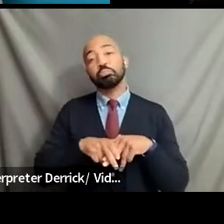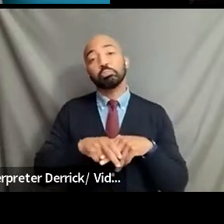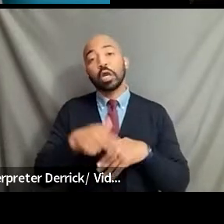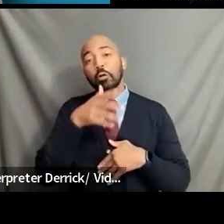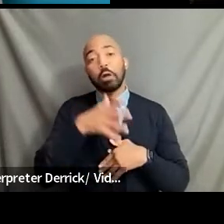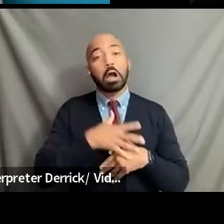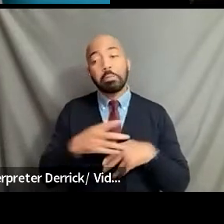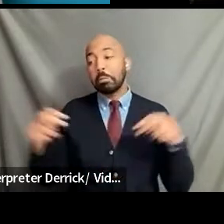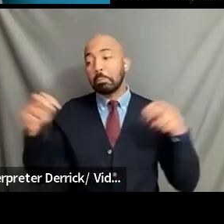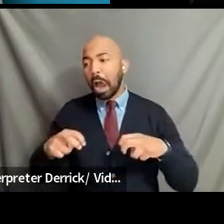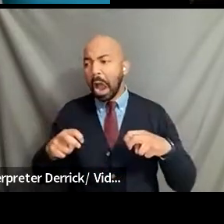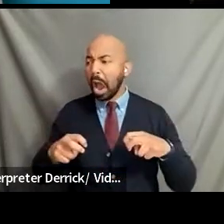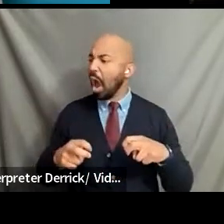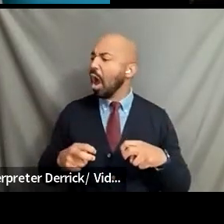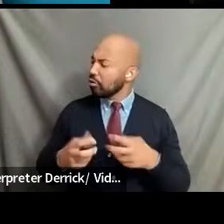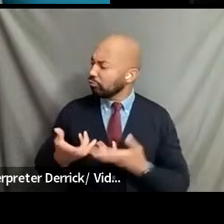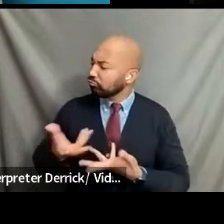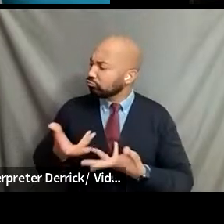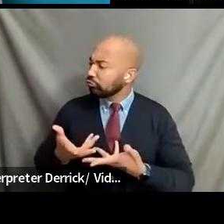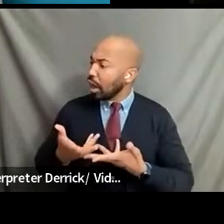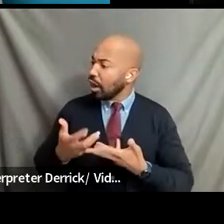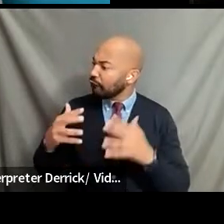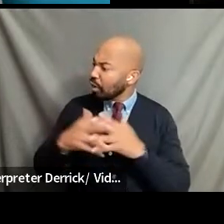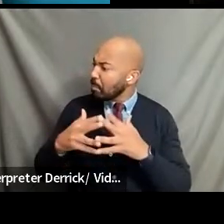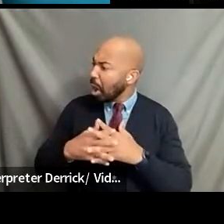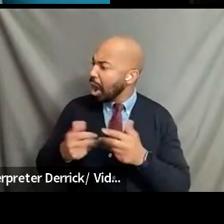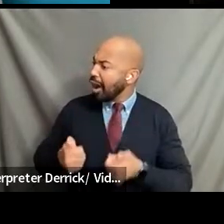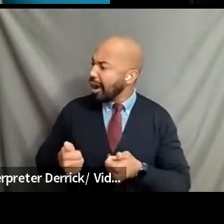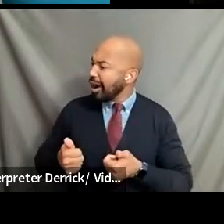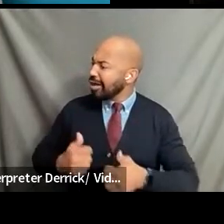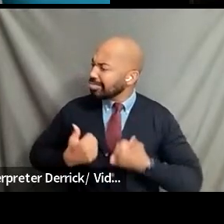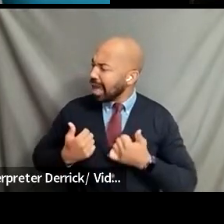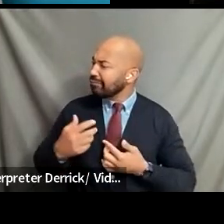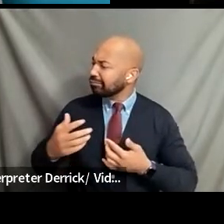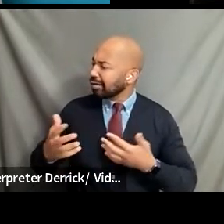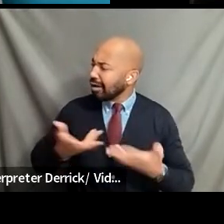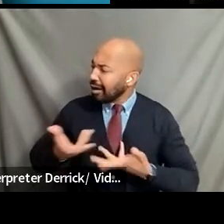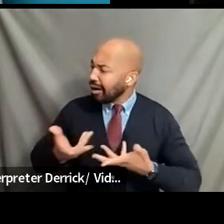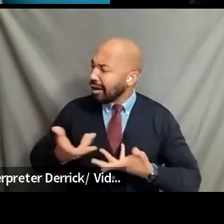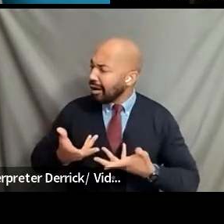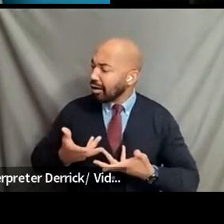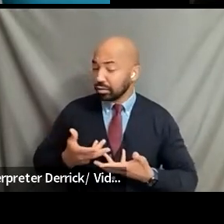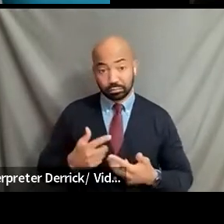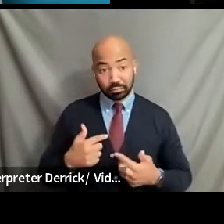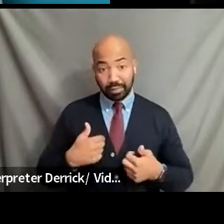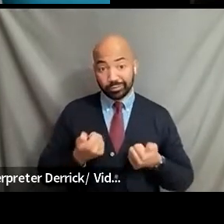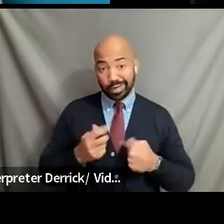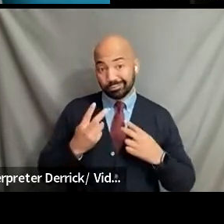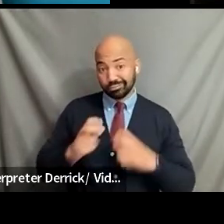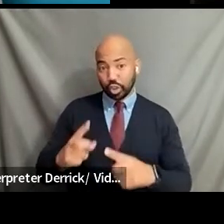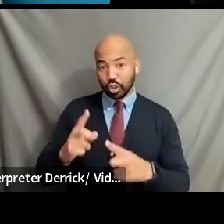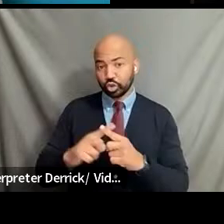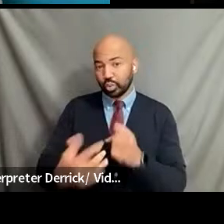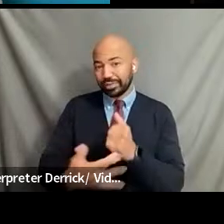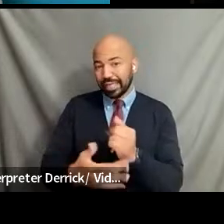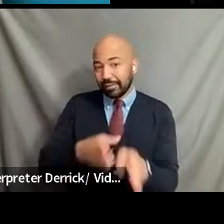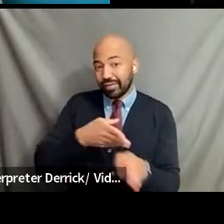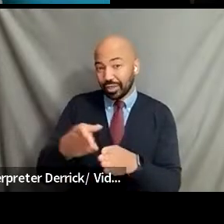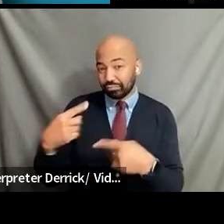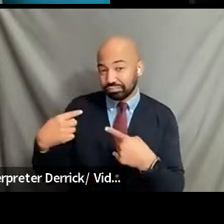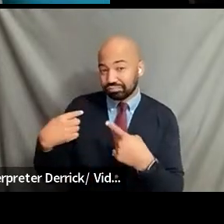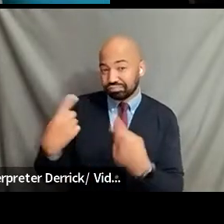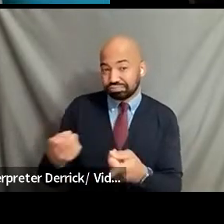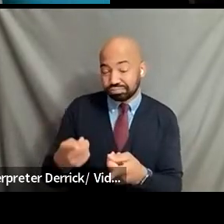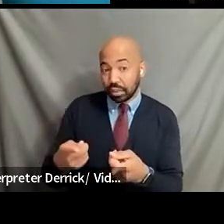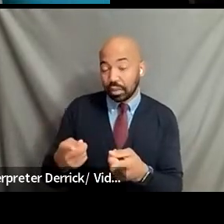friendly. We started talking about football. We started talking about life. And I've been trying to transition into the tech field for quite some time, right? Come to